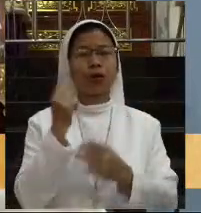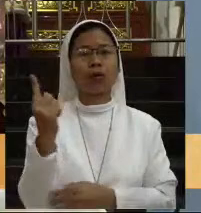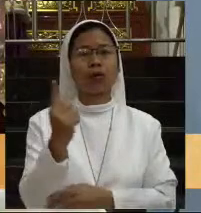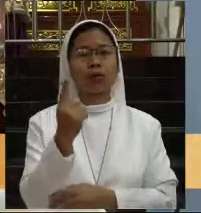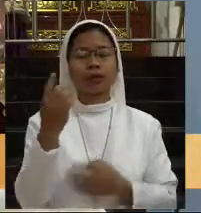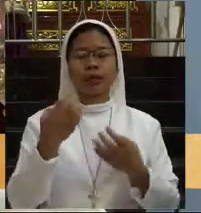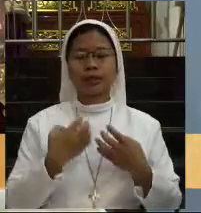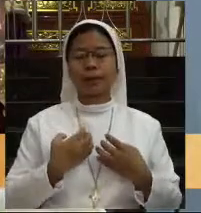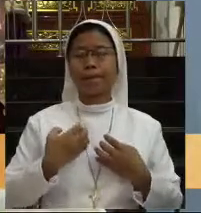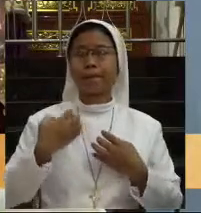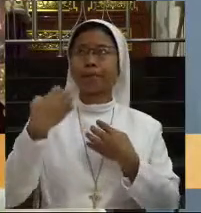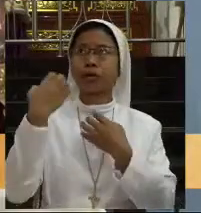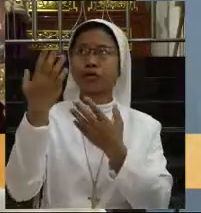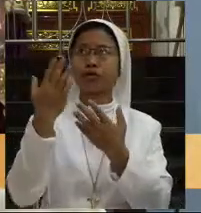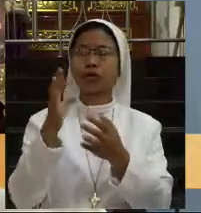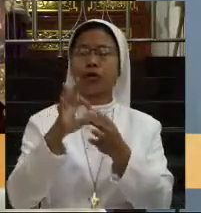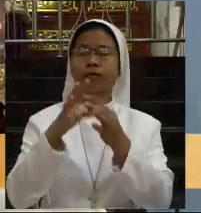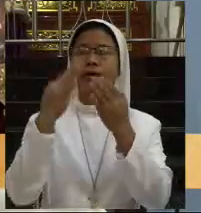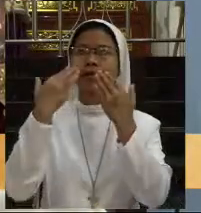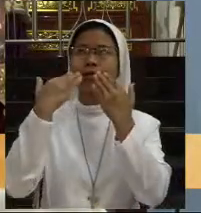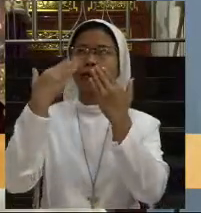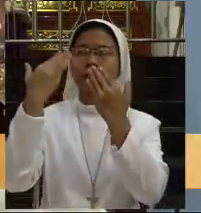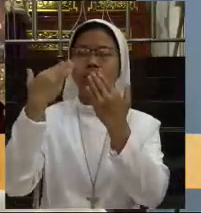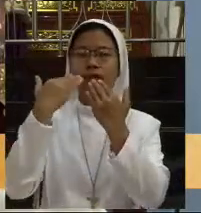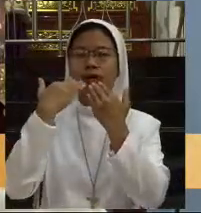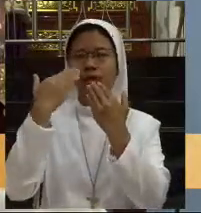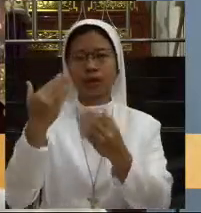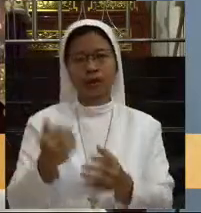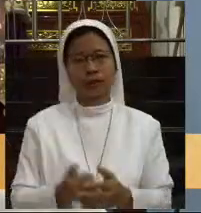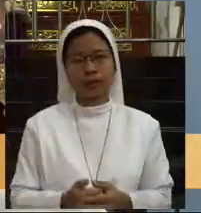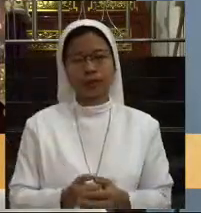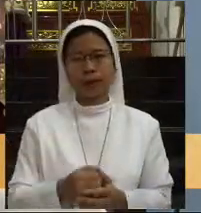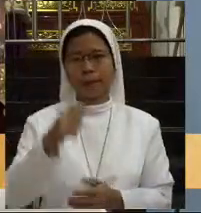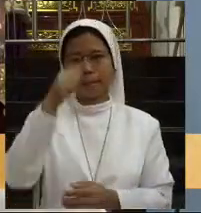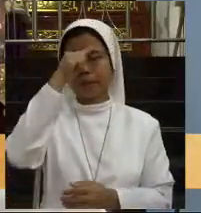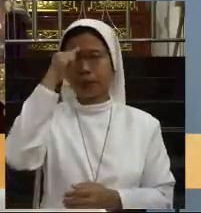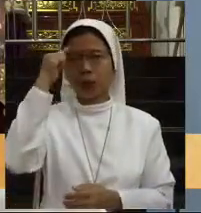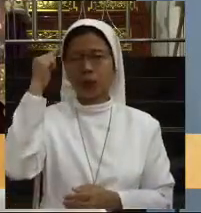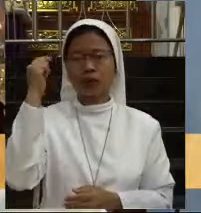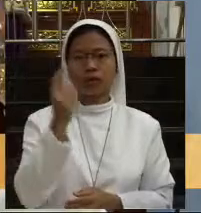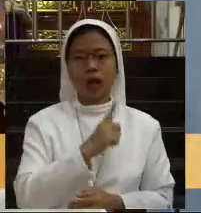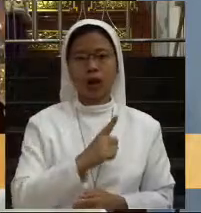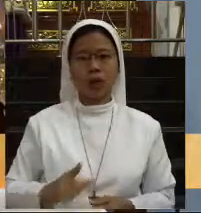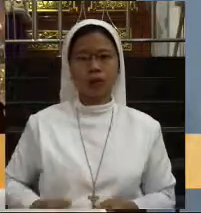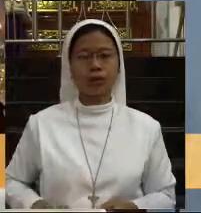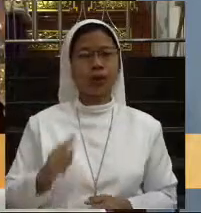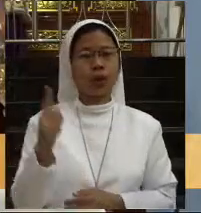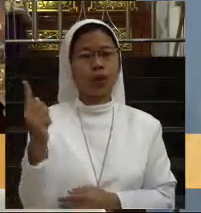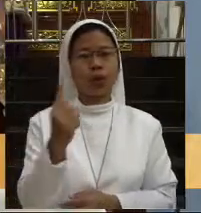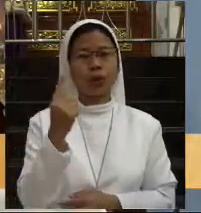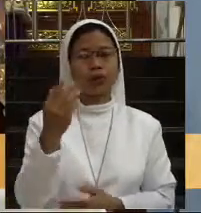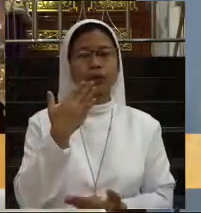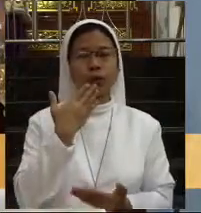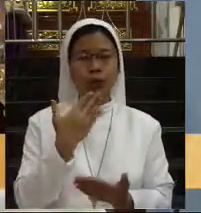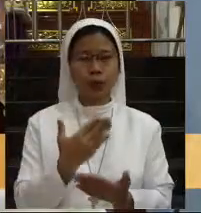of gratitude, of thanksgiving, because the Lord has always been good to